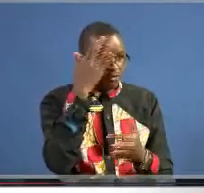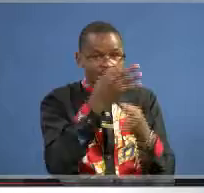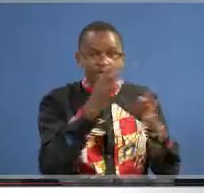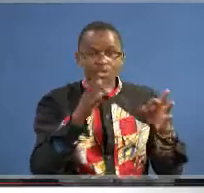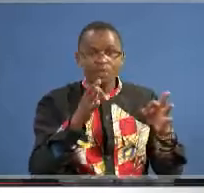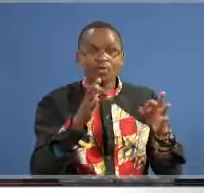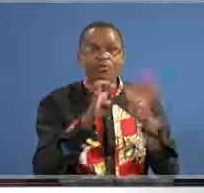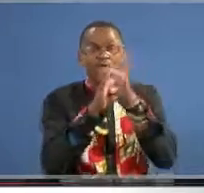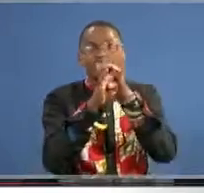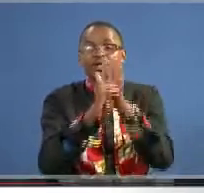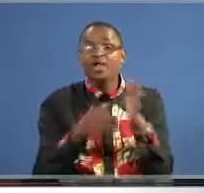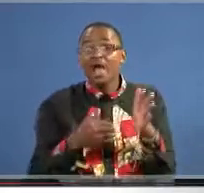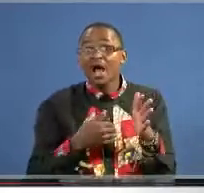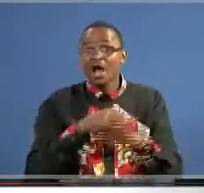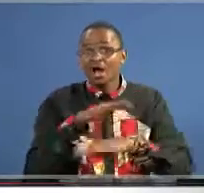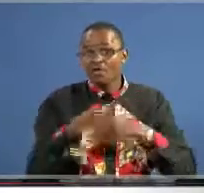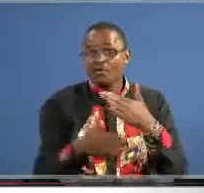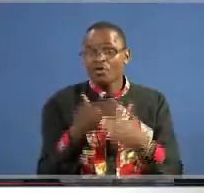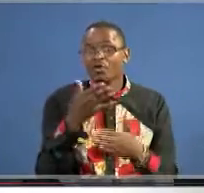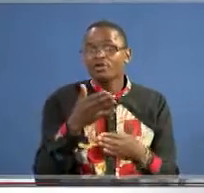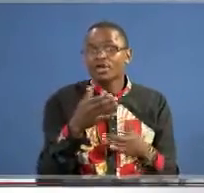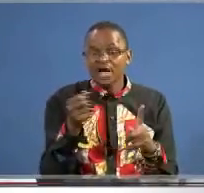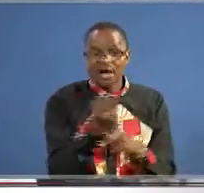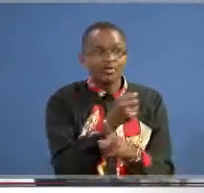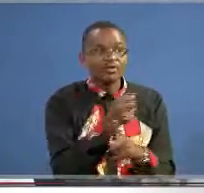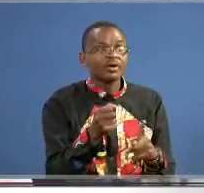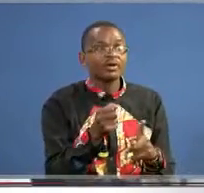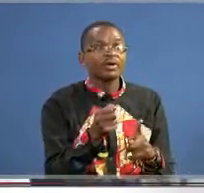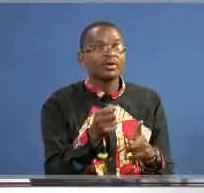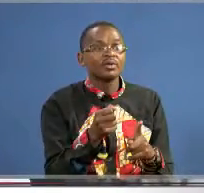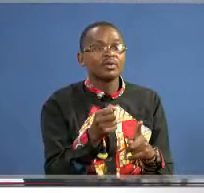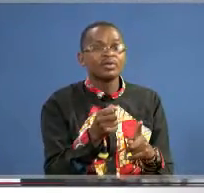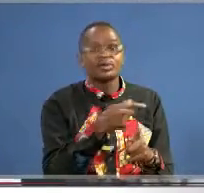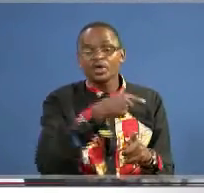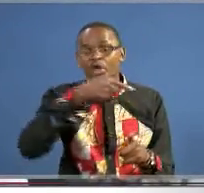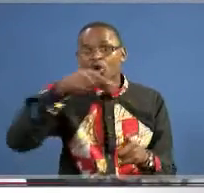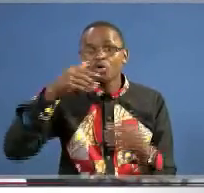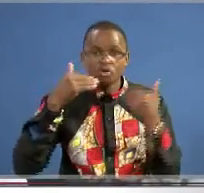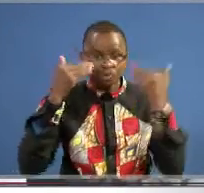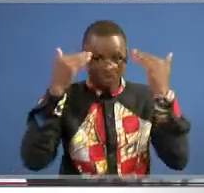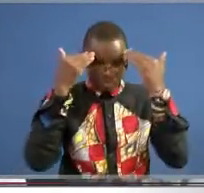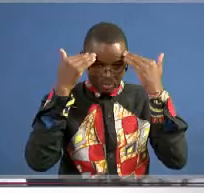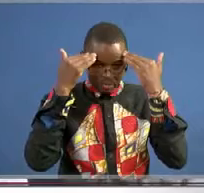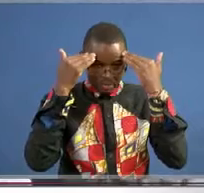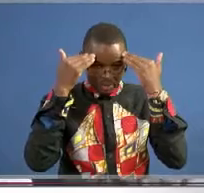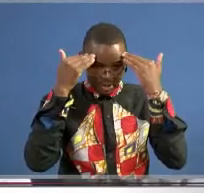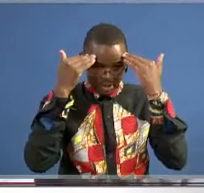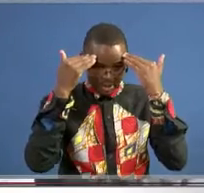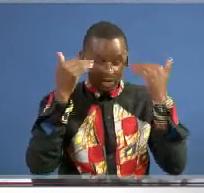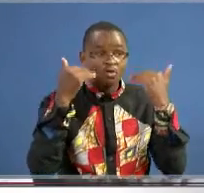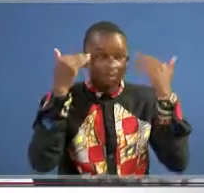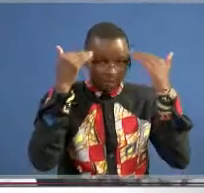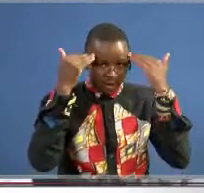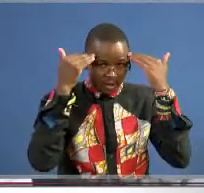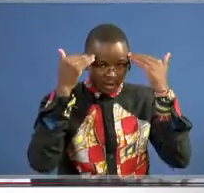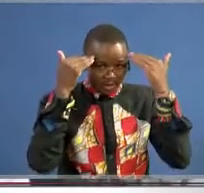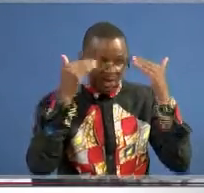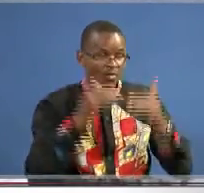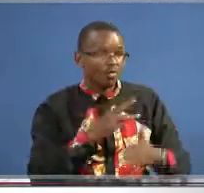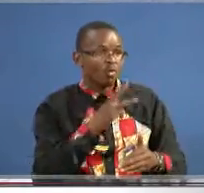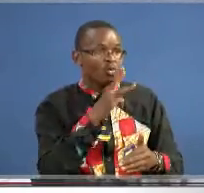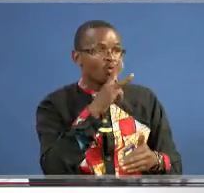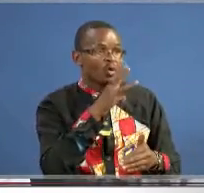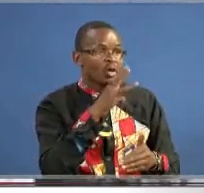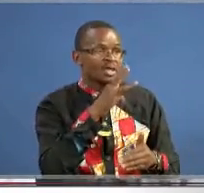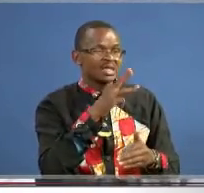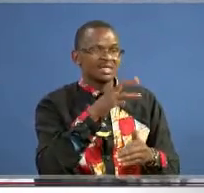and all that kind of thing. They have all those things they can go and fight. Yes, they will go to court, and the courts being as they are, they will drag